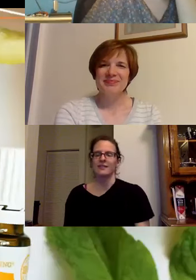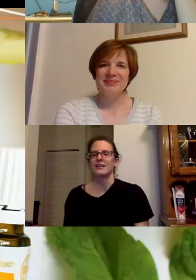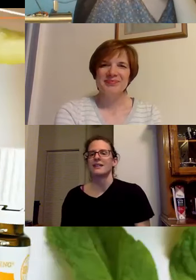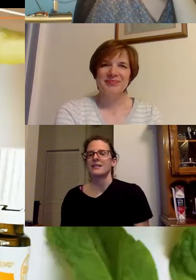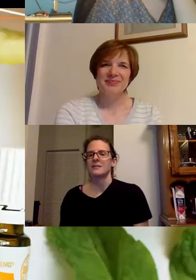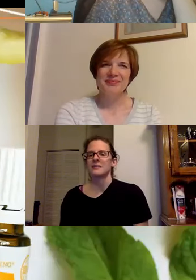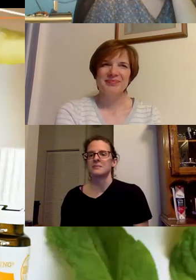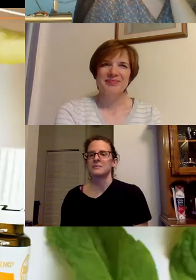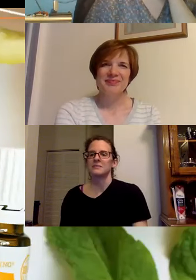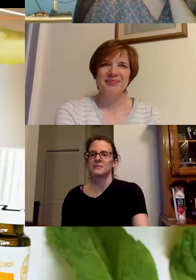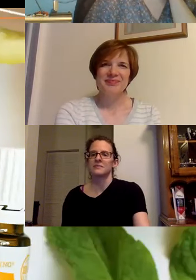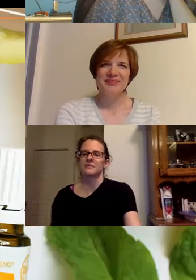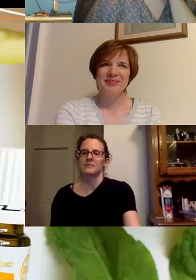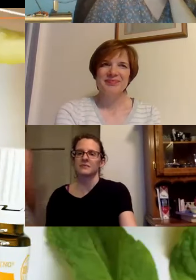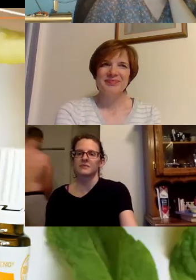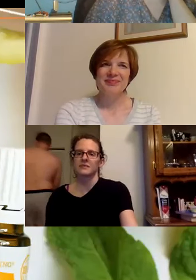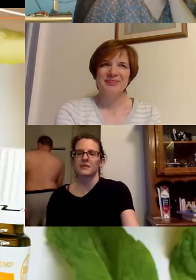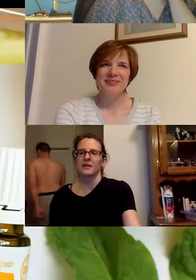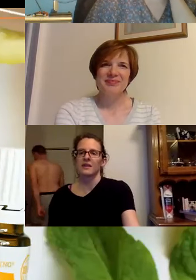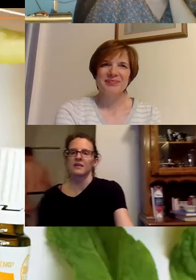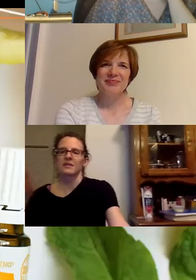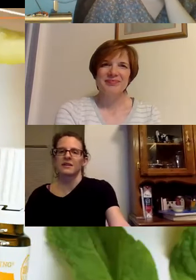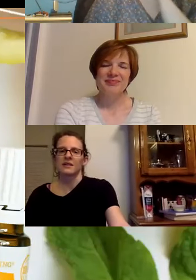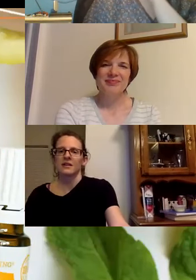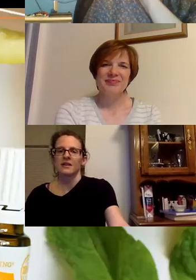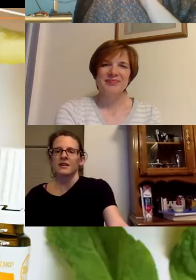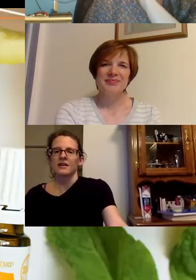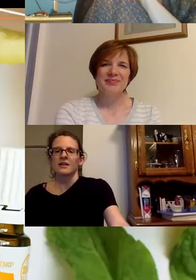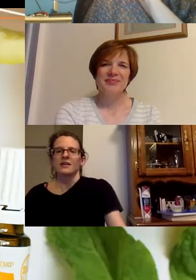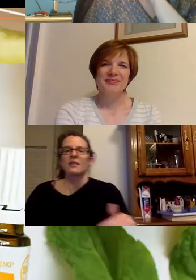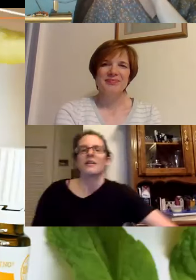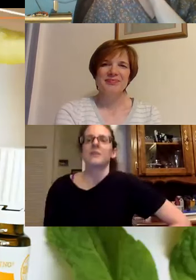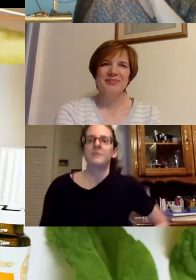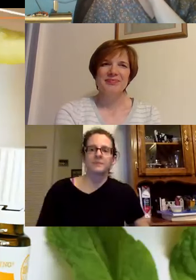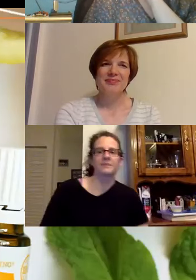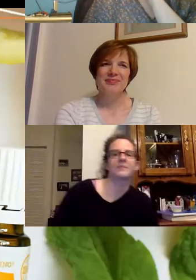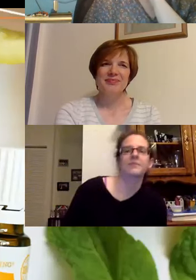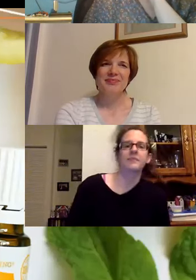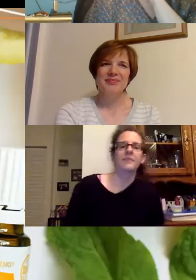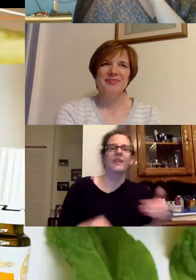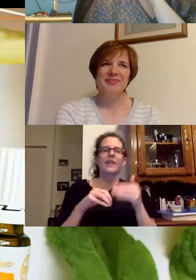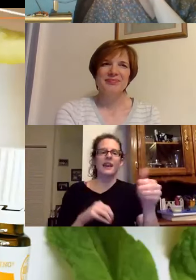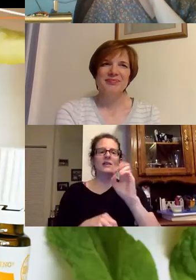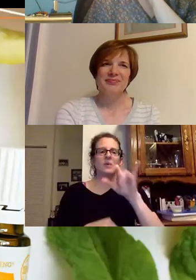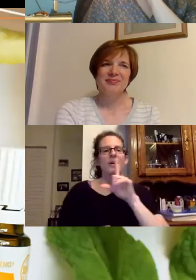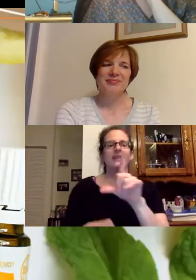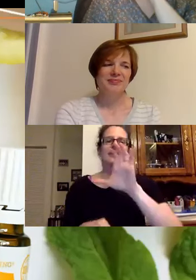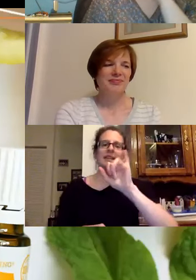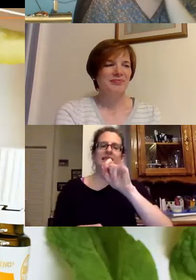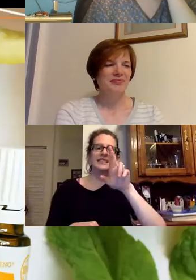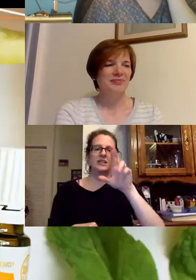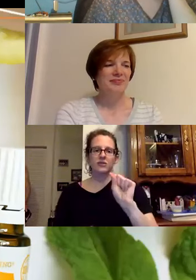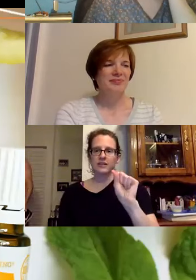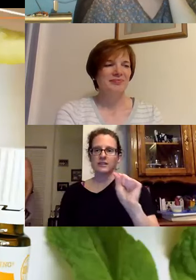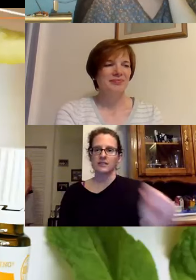So the next oil is Citrus Vitality. So have you ever felt like you just can't get